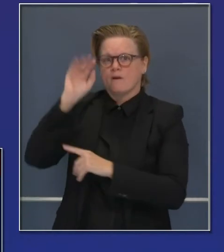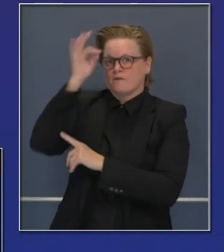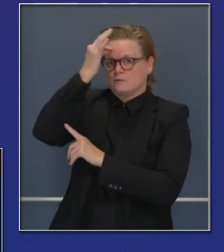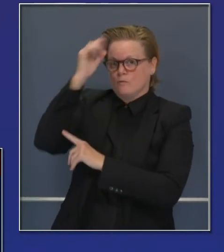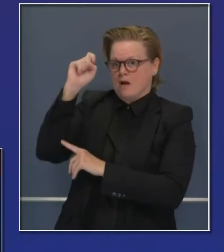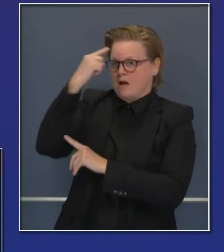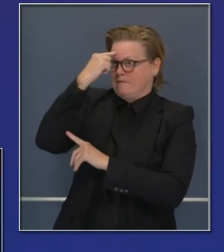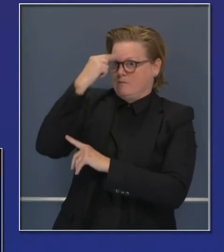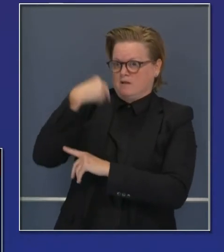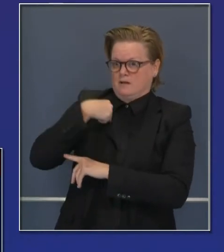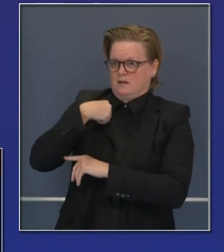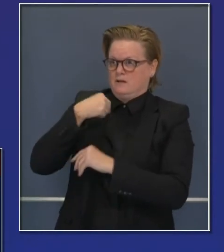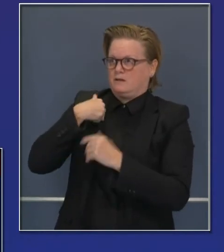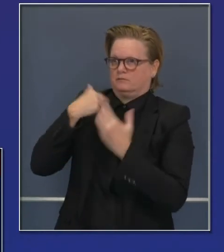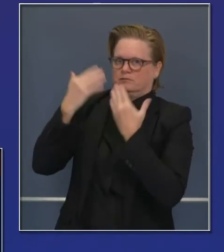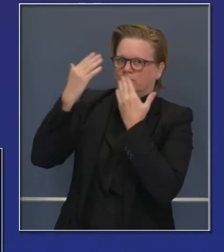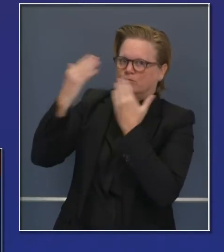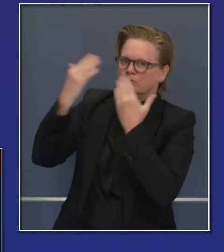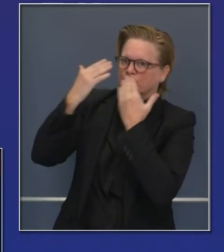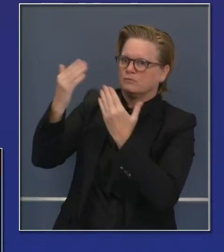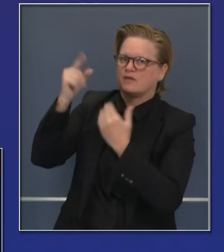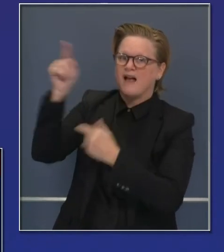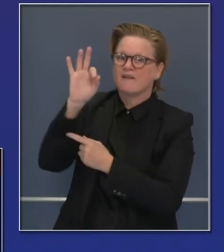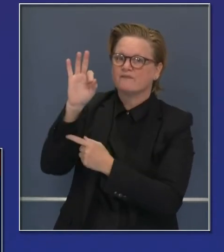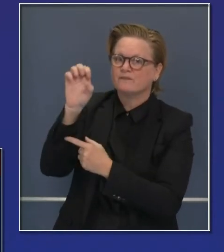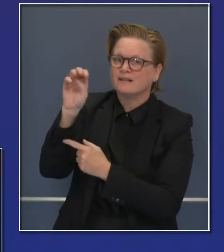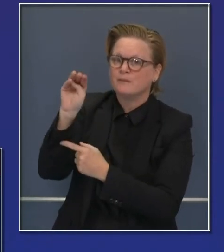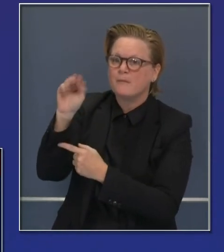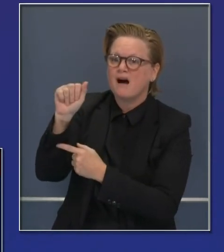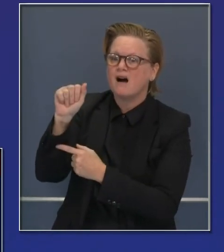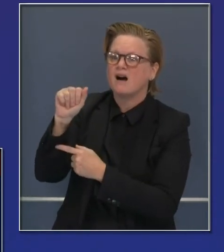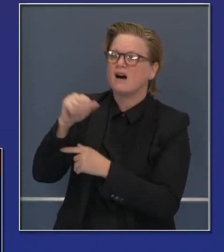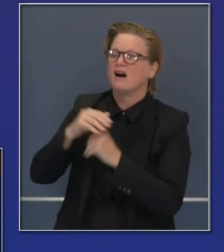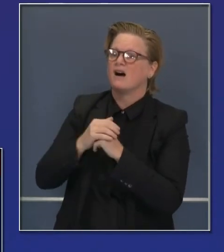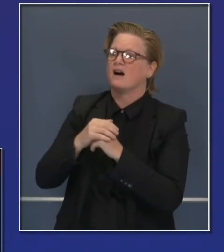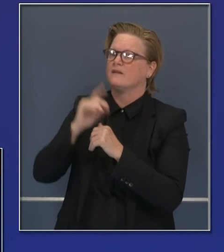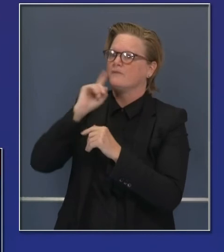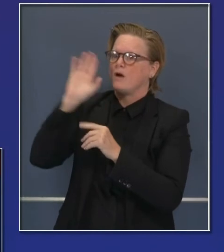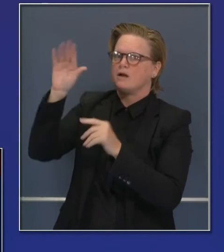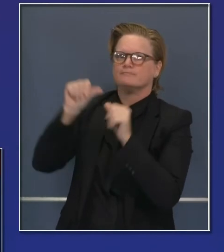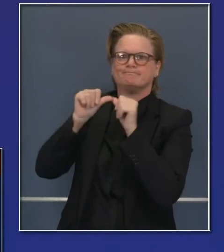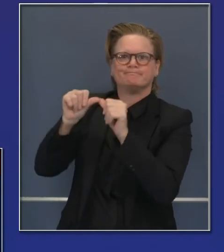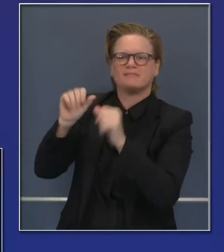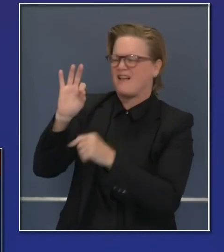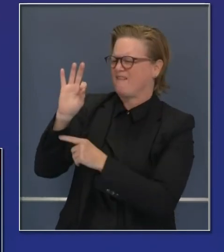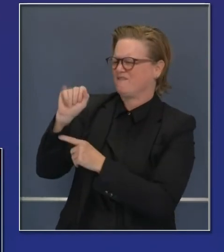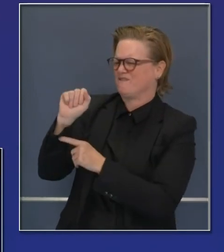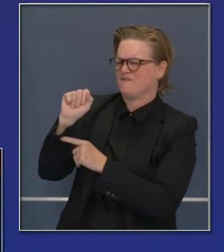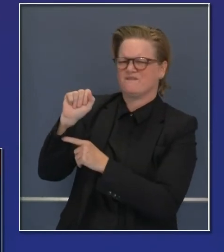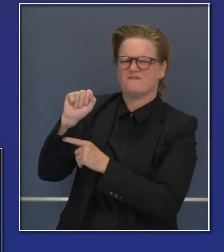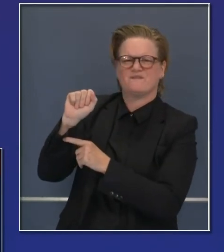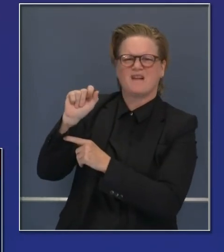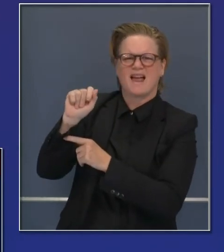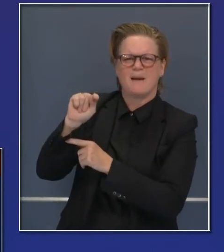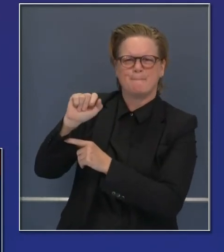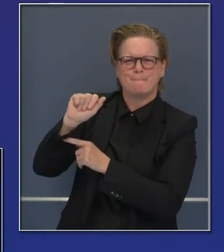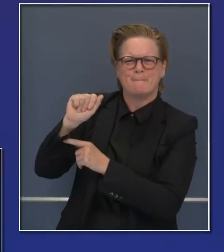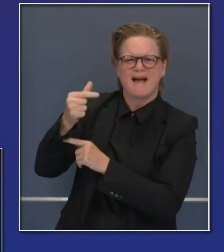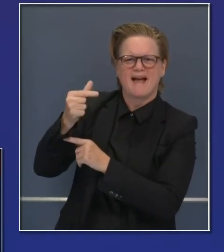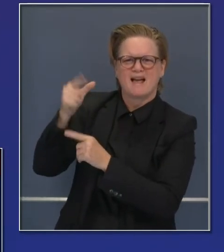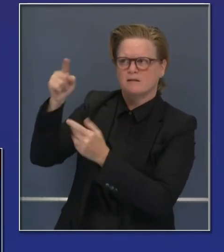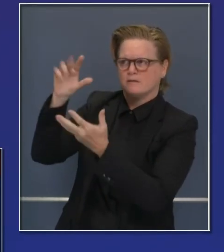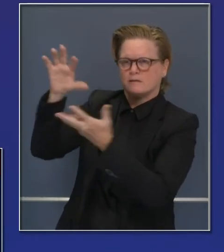the FMAG that was obtained. And I'll just close with gratitude, and we'll open this up to questions. Dr. Galley is here, and our Surgeon